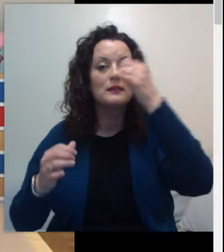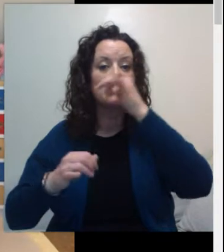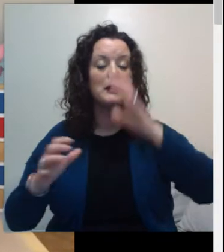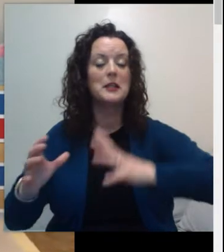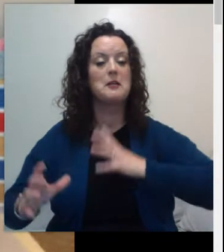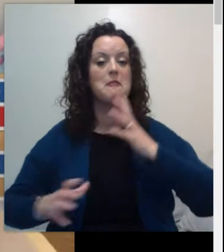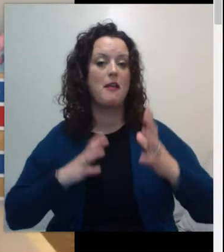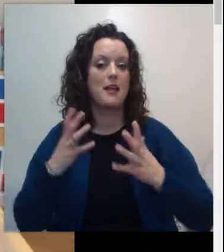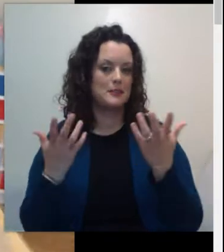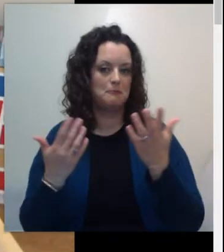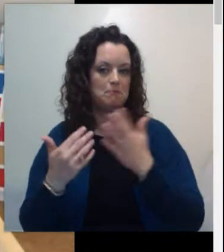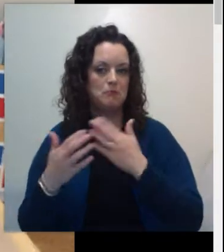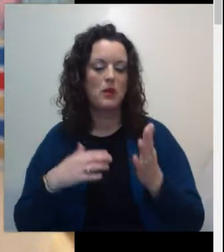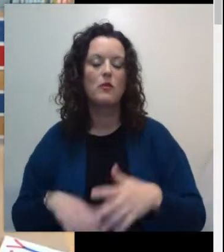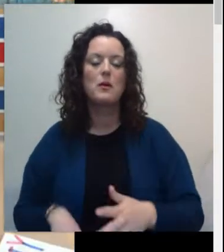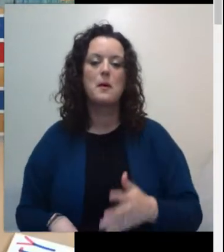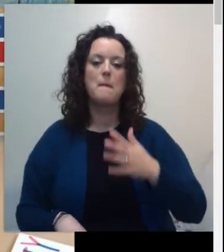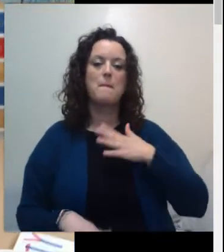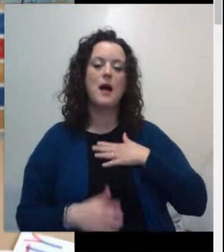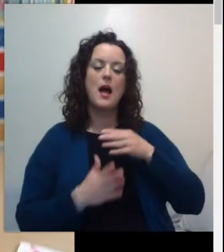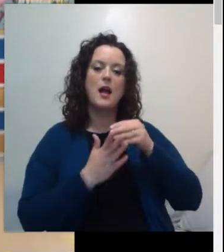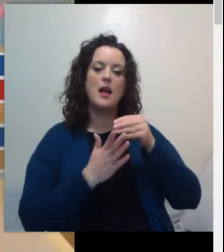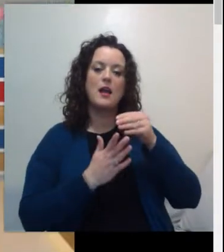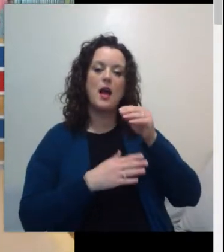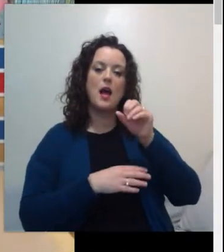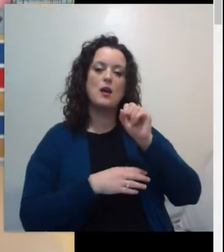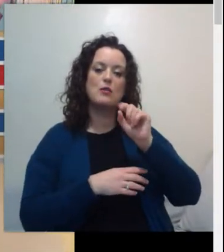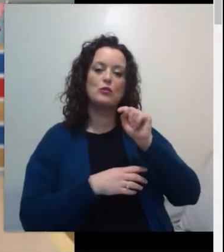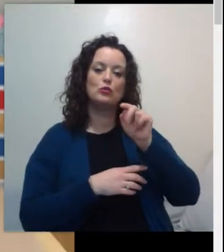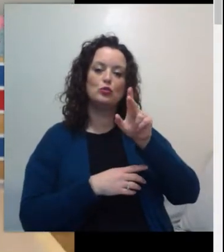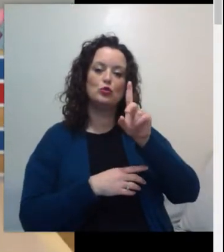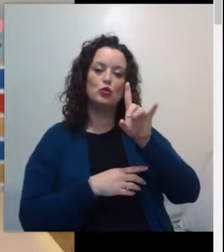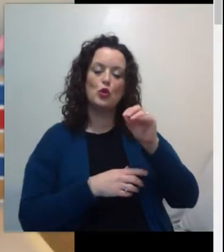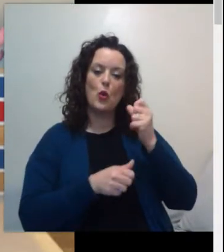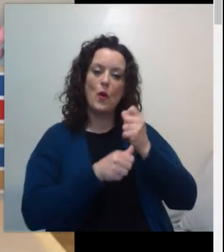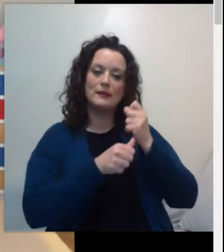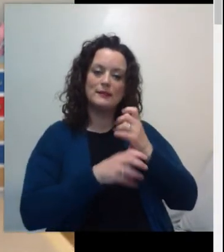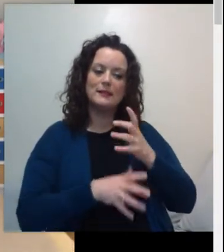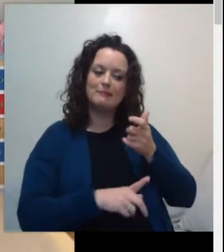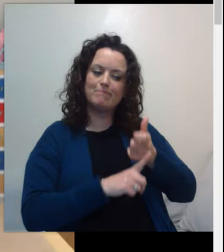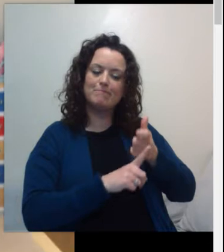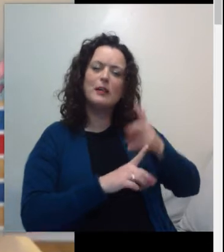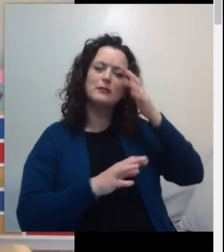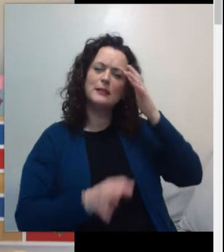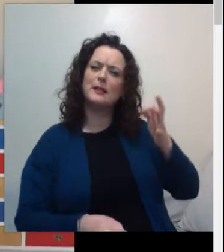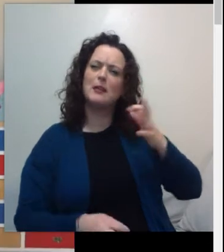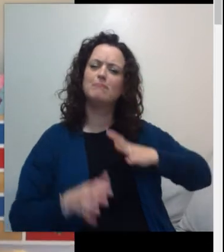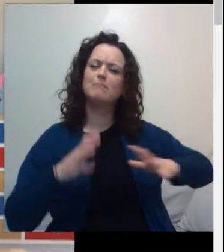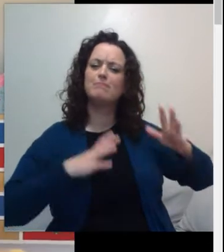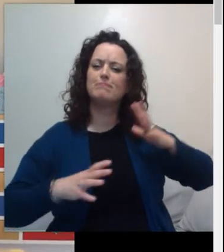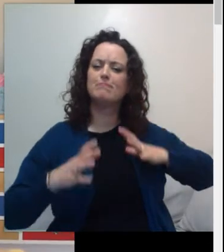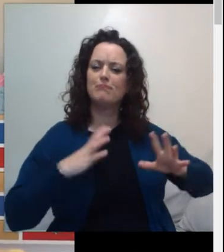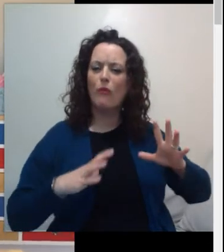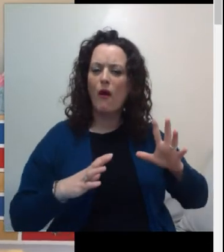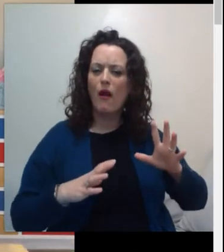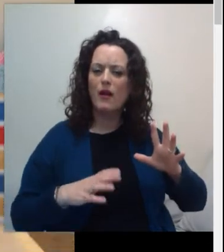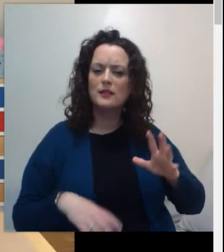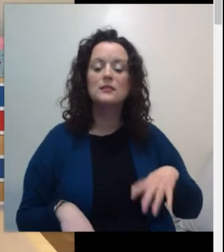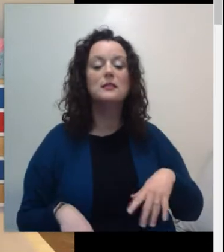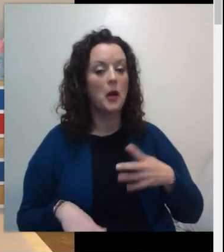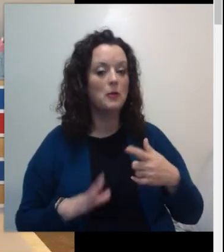you're dressed, but my studio assistant decided also to get dressed like that. So let's